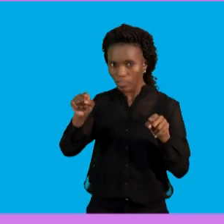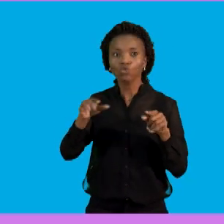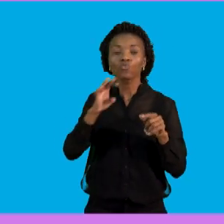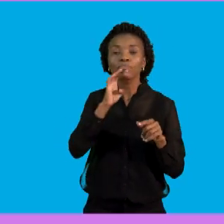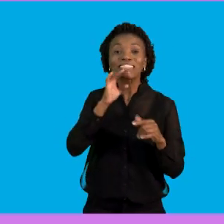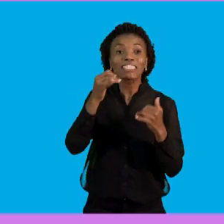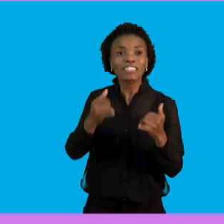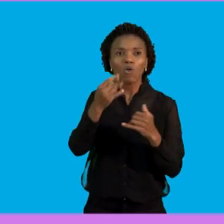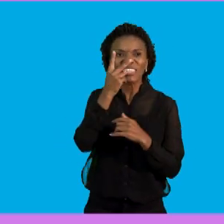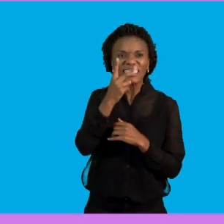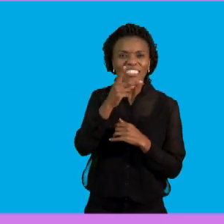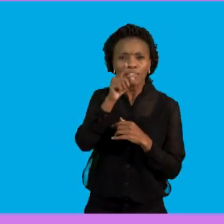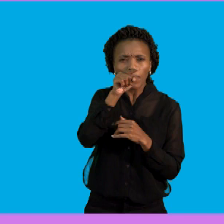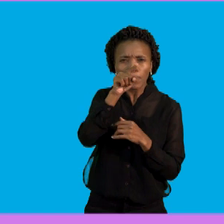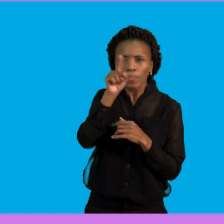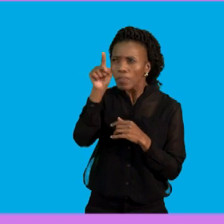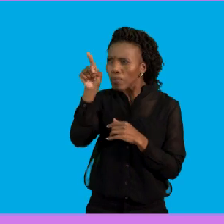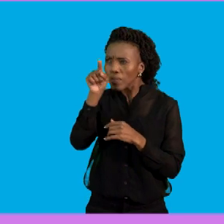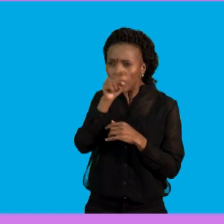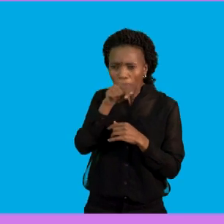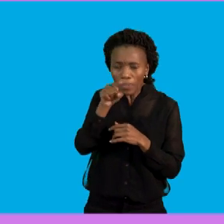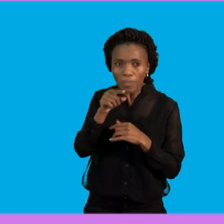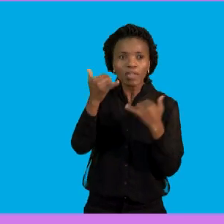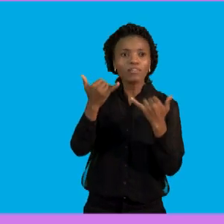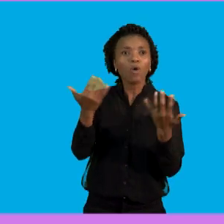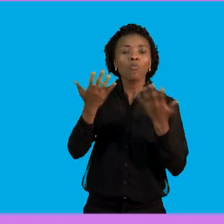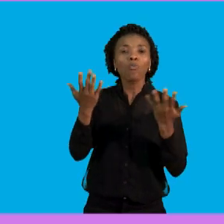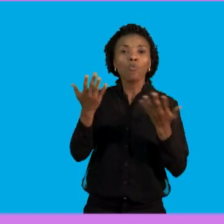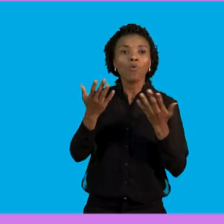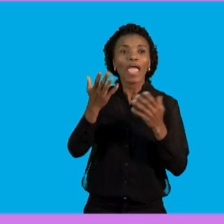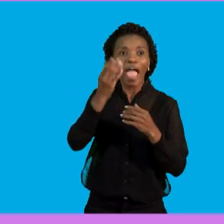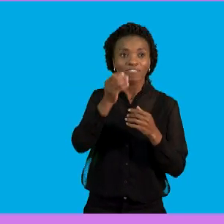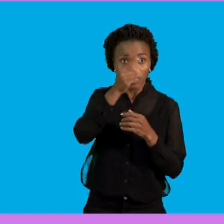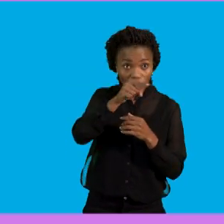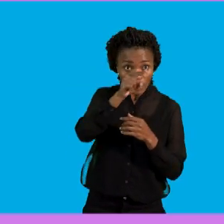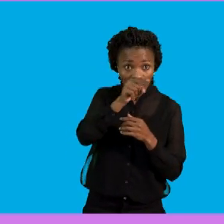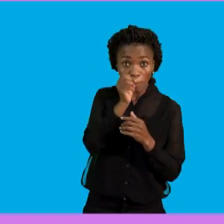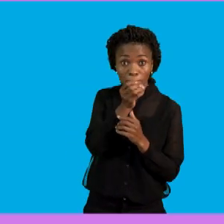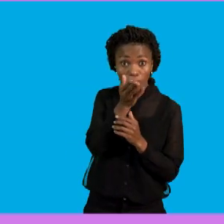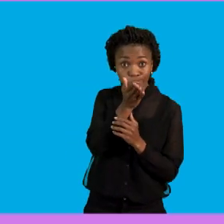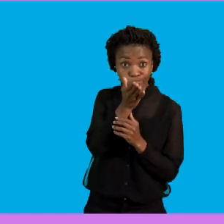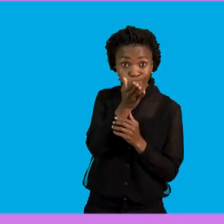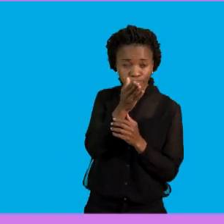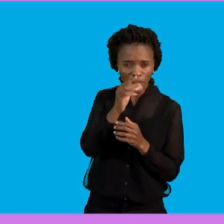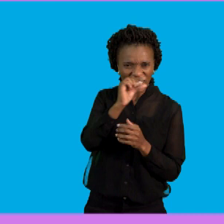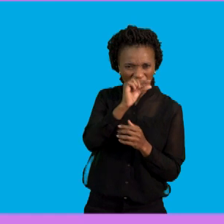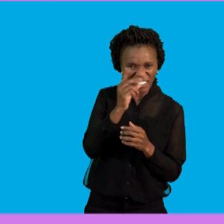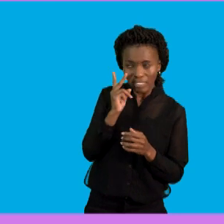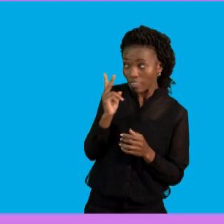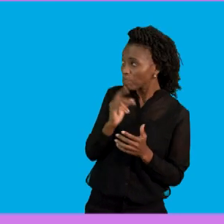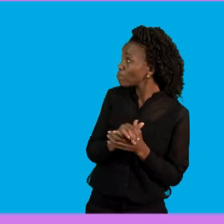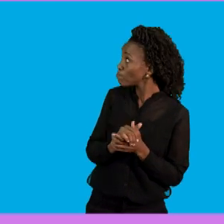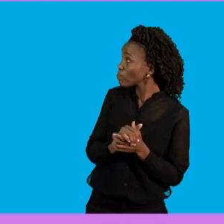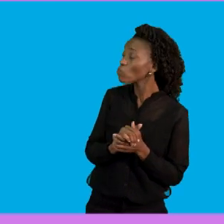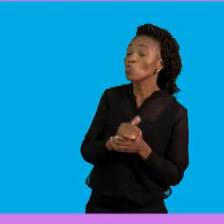Those are the locations or the places you are measuring on. Now, at Qwerha, we have a circle that is given to us